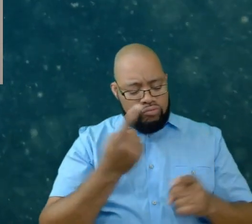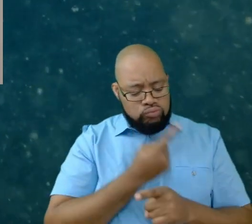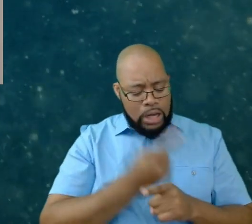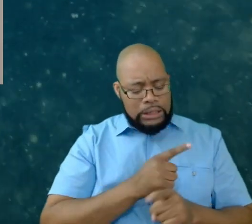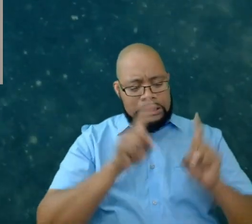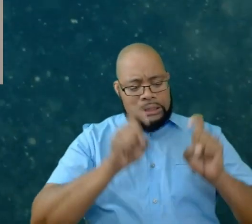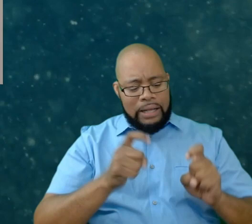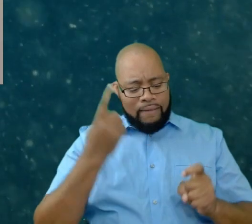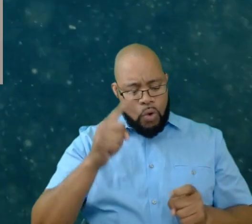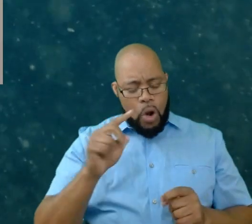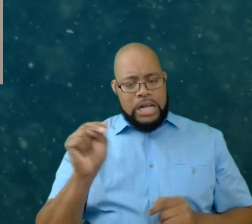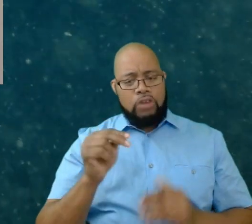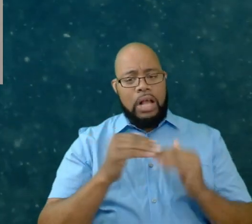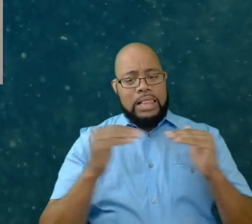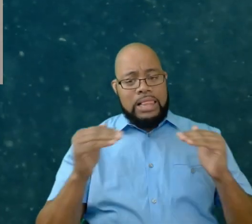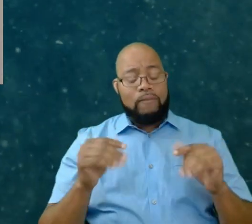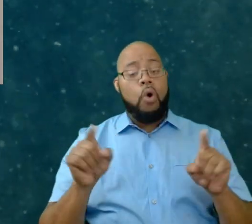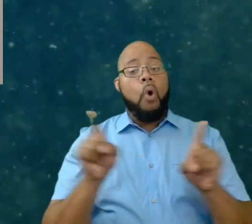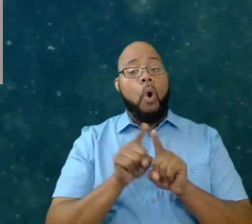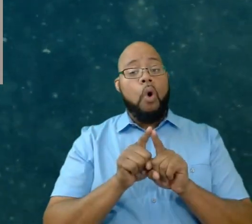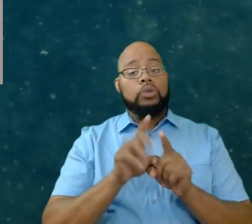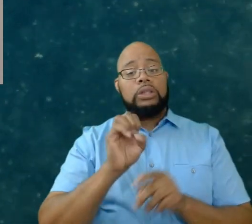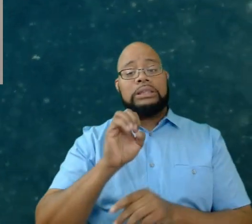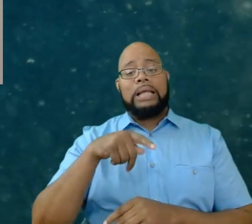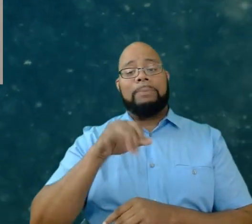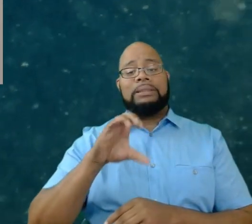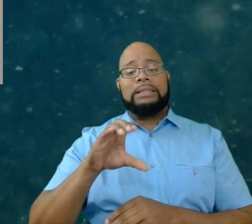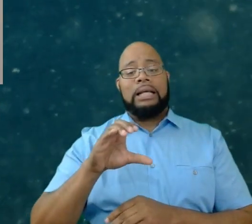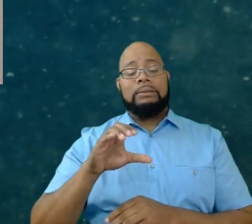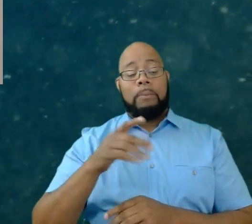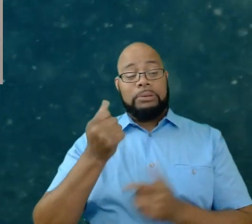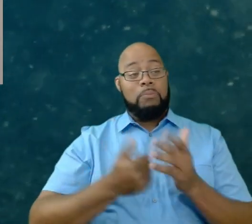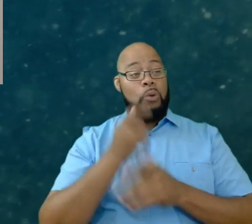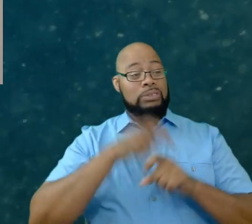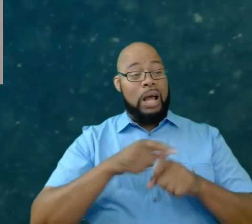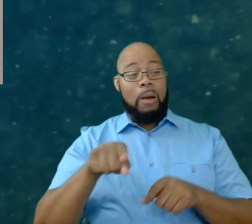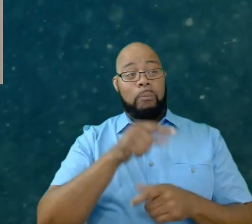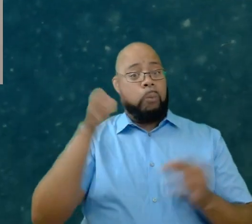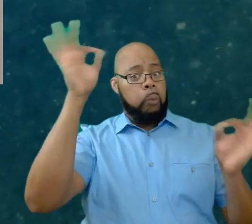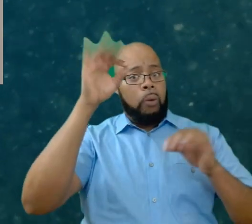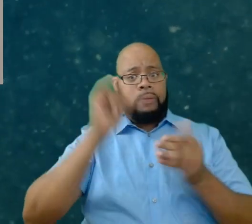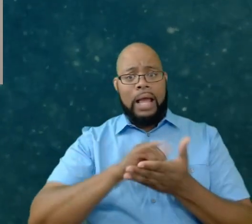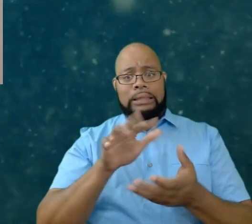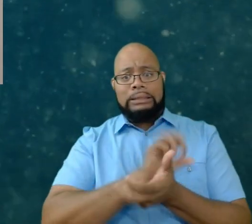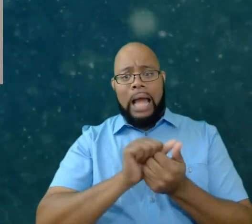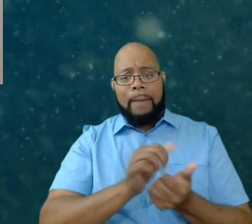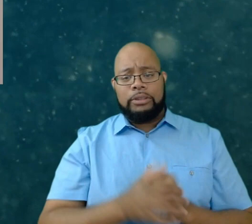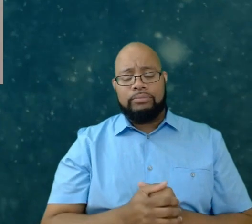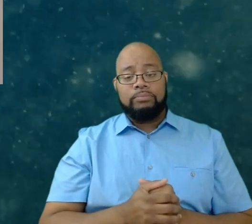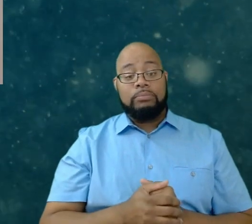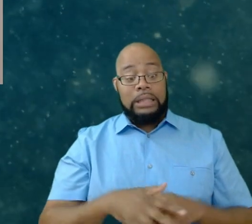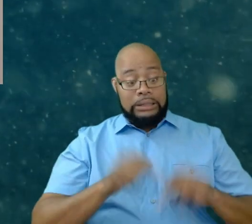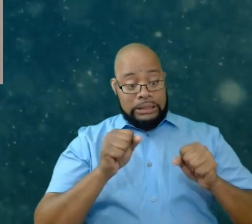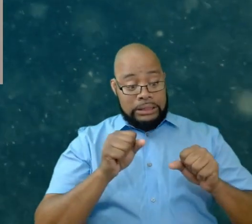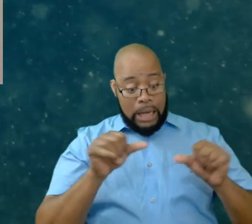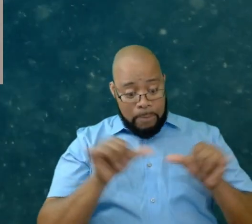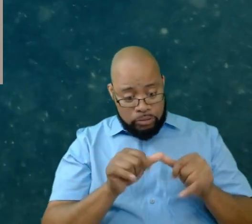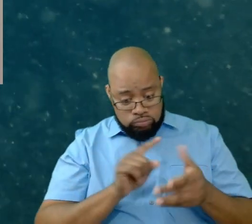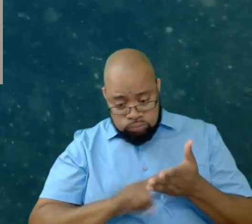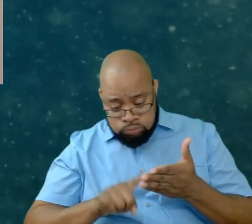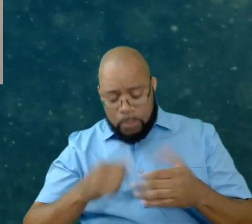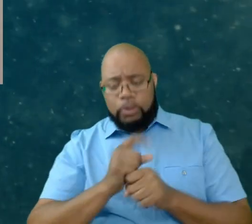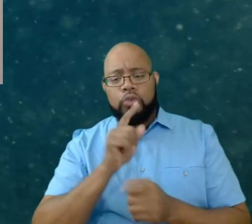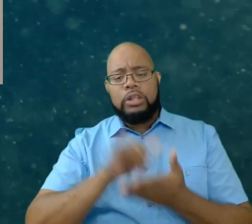it regularly, and testing for nitrate levels, as well as your septic tanks, because oftentimes we don't even know that they're damaged. By taking